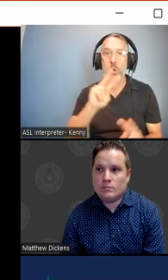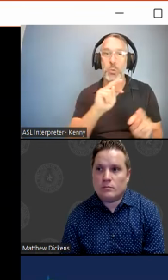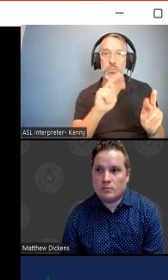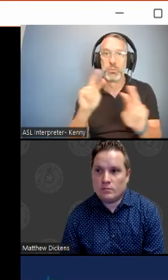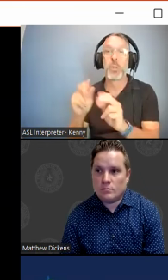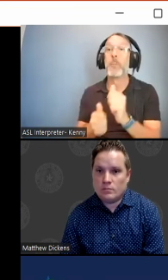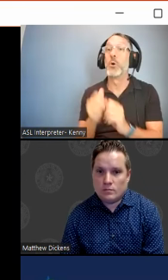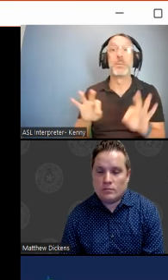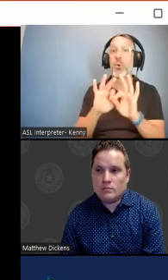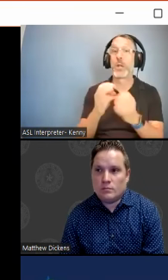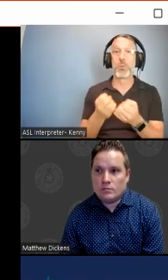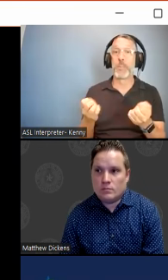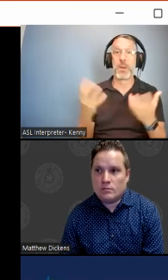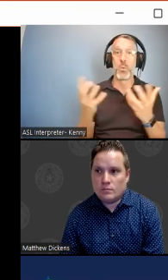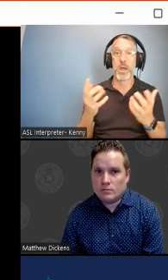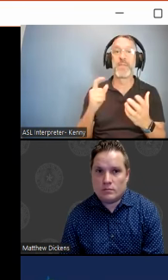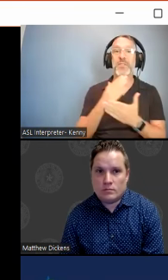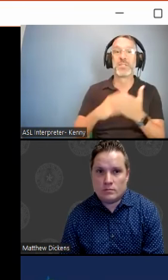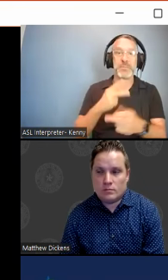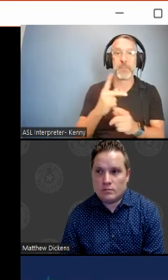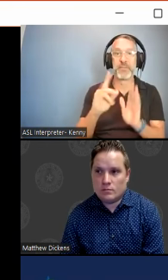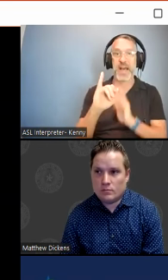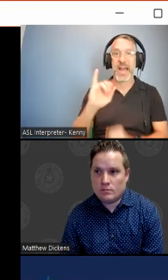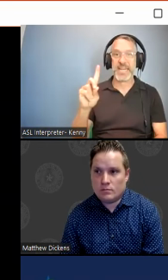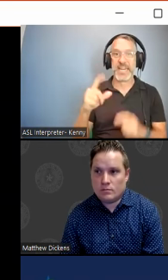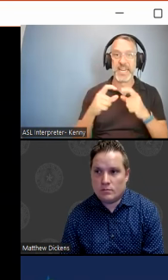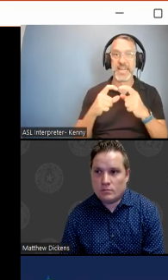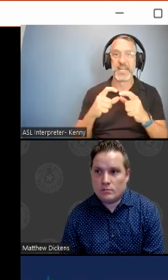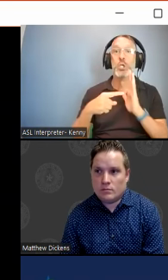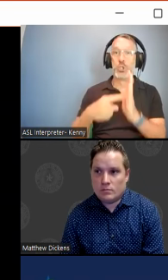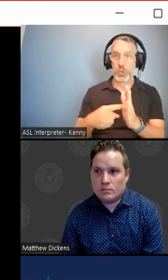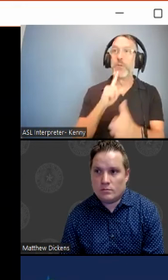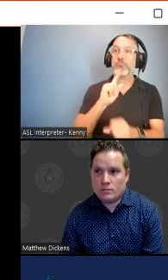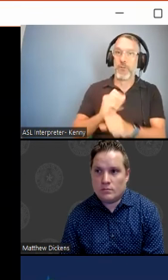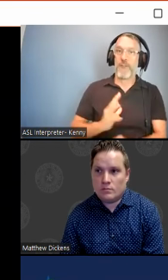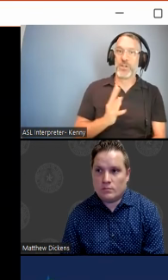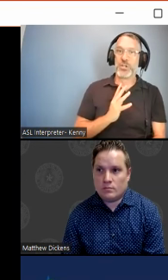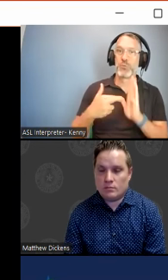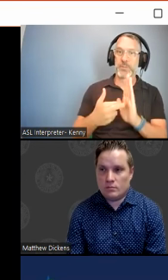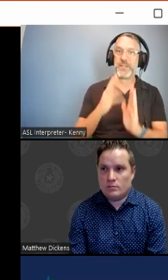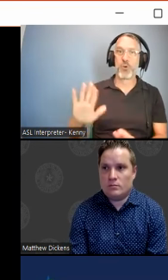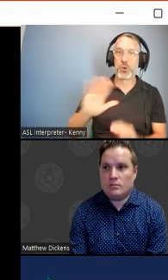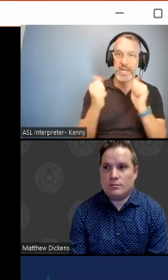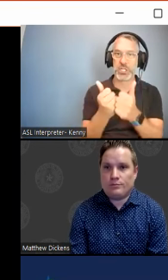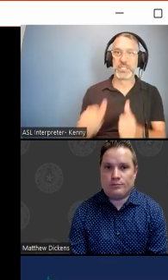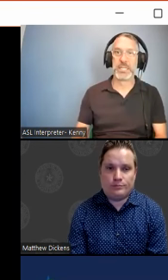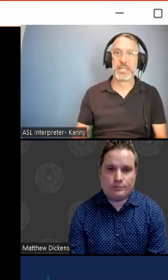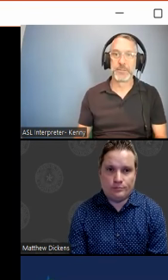piece of equipment is that they have some type of identification showing that they're an official representative for your agency.